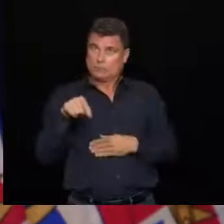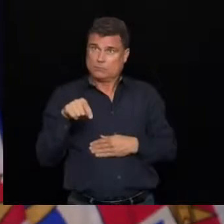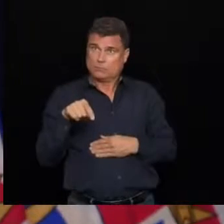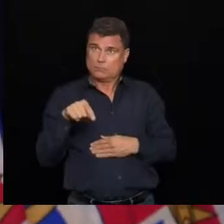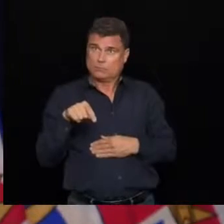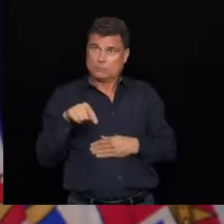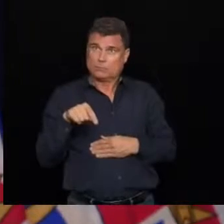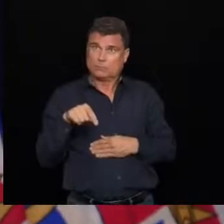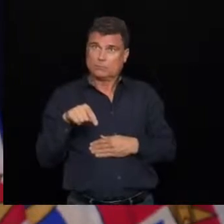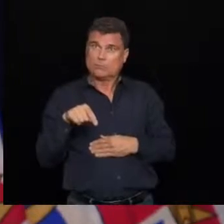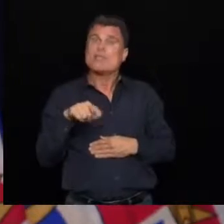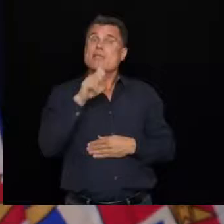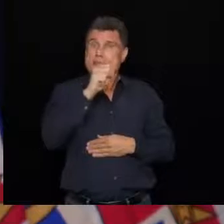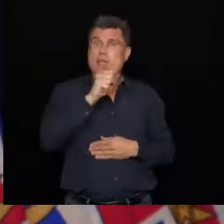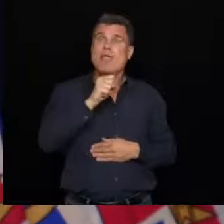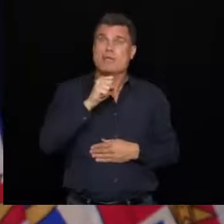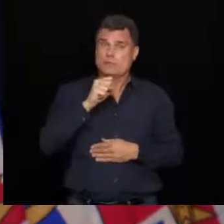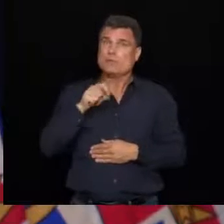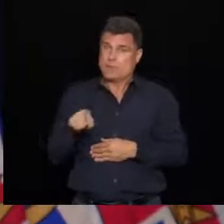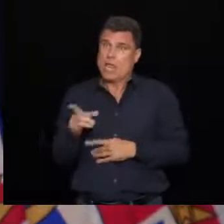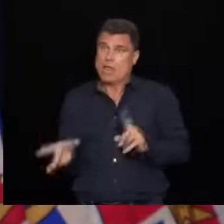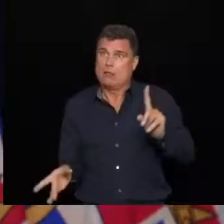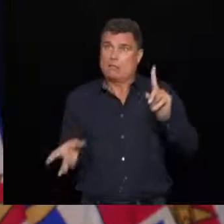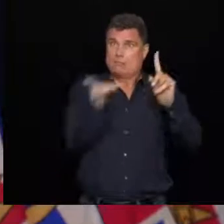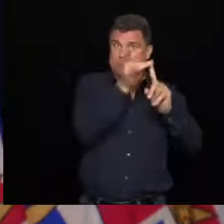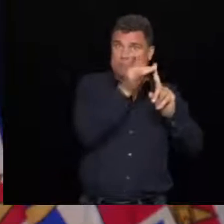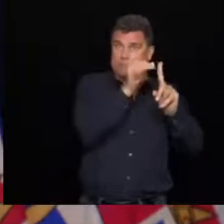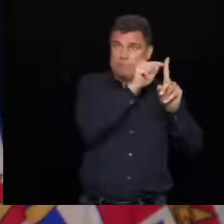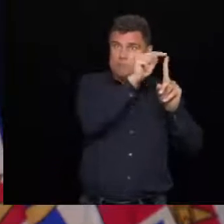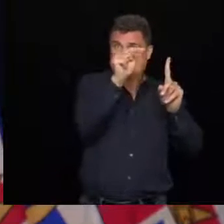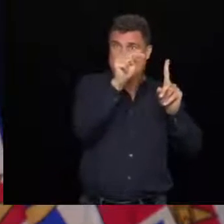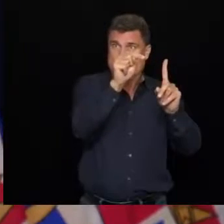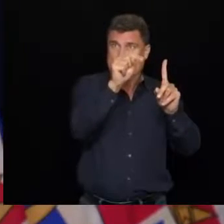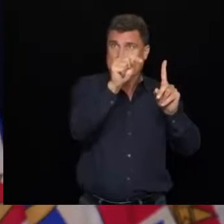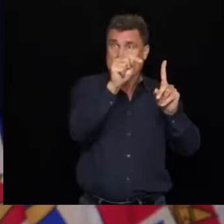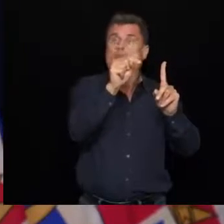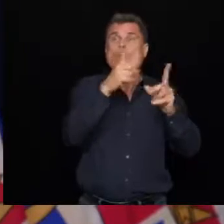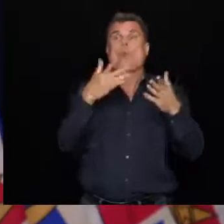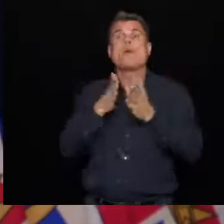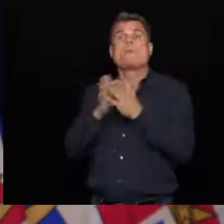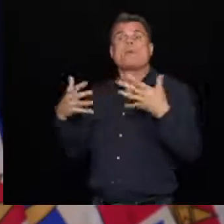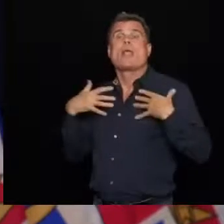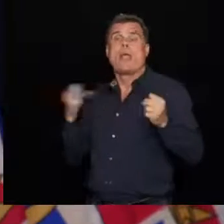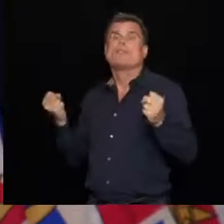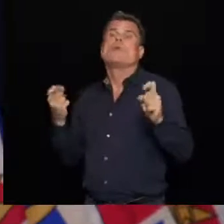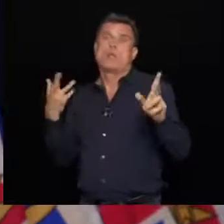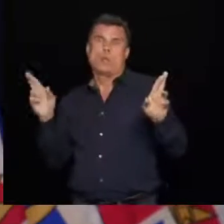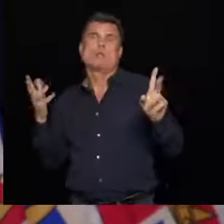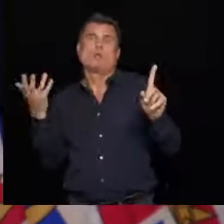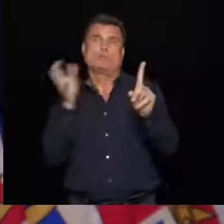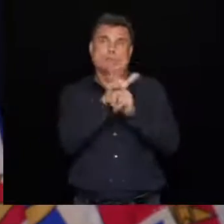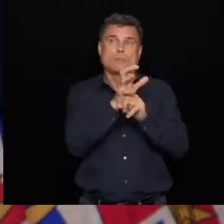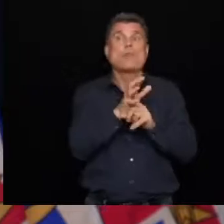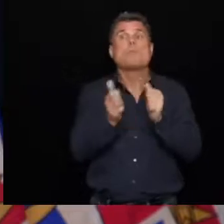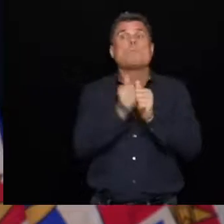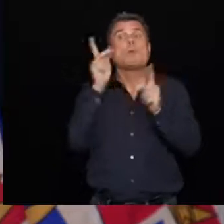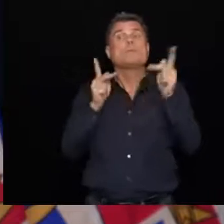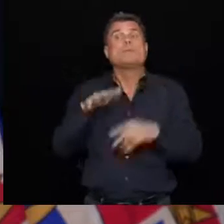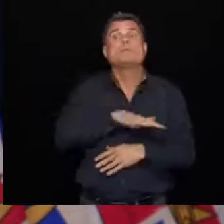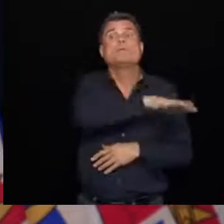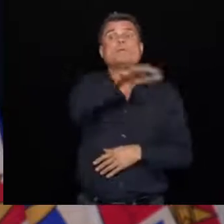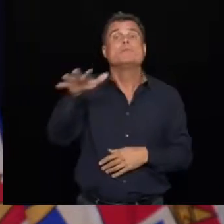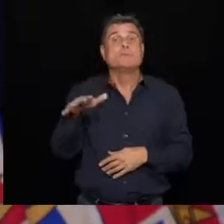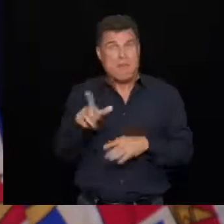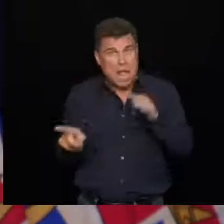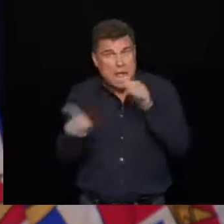identified by public health. So most people are not in that situation. Even if you're in a classroom with somebody who has